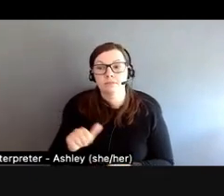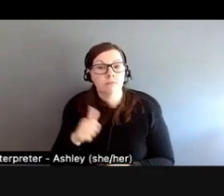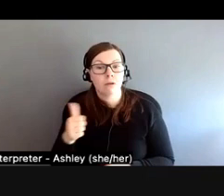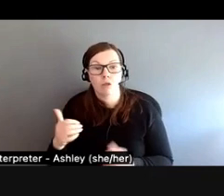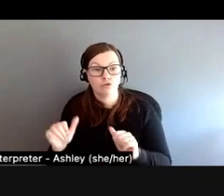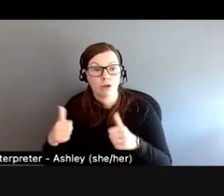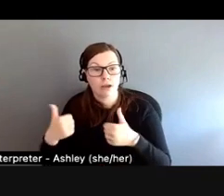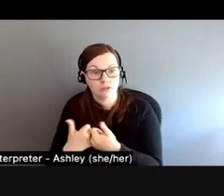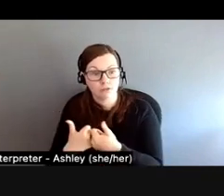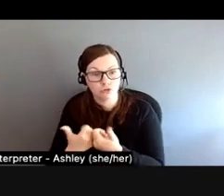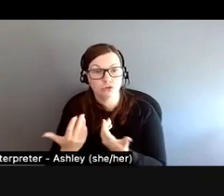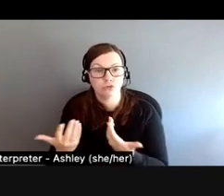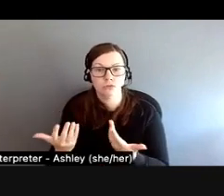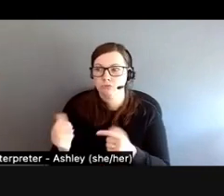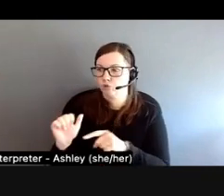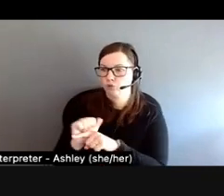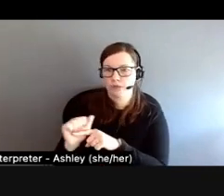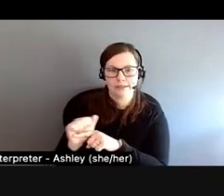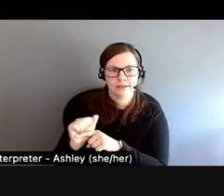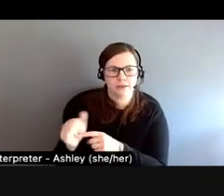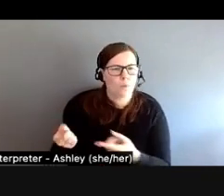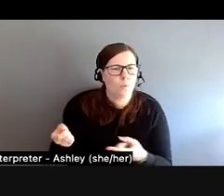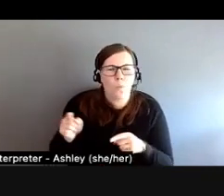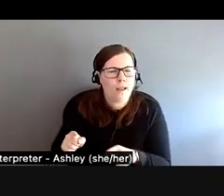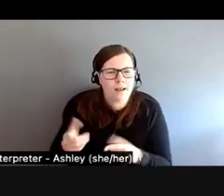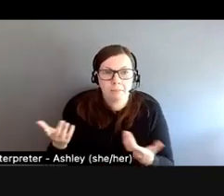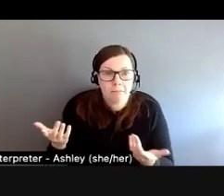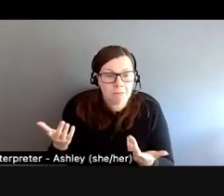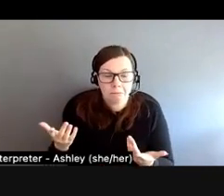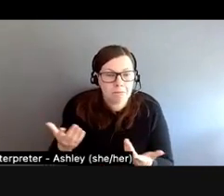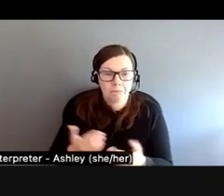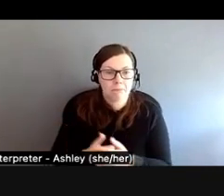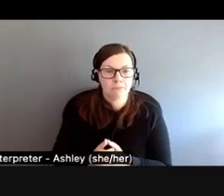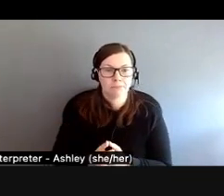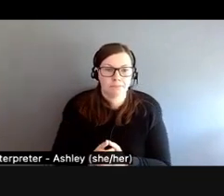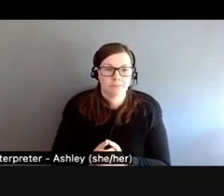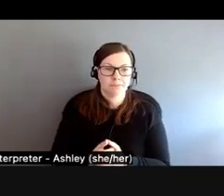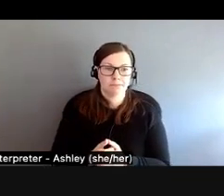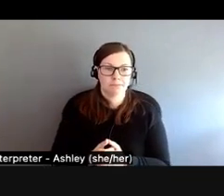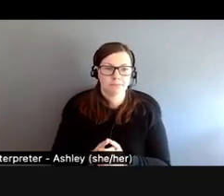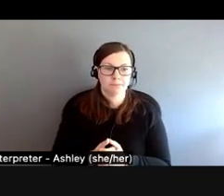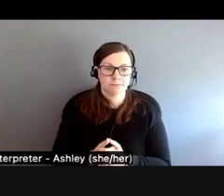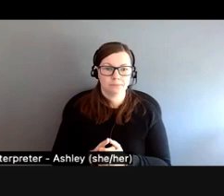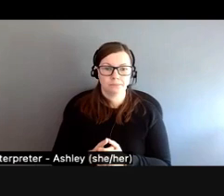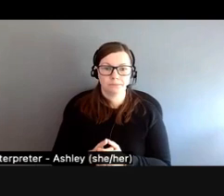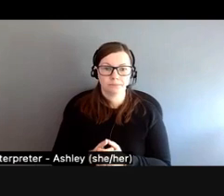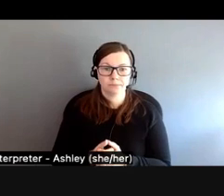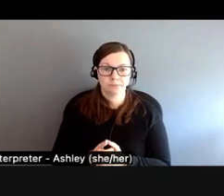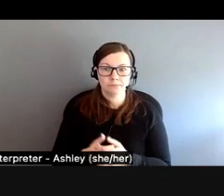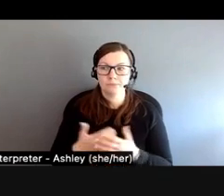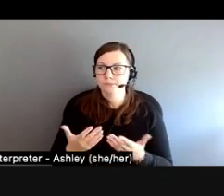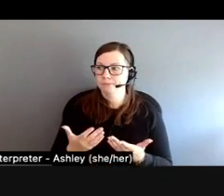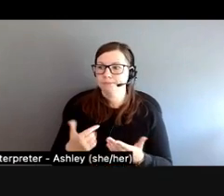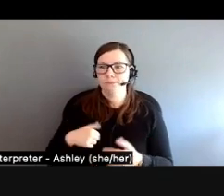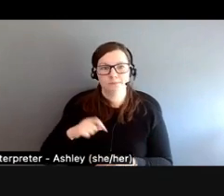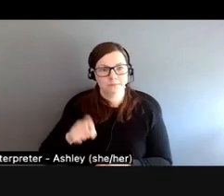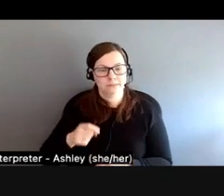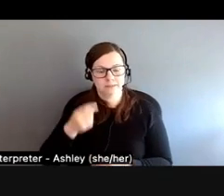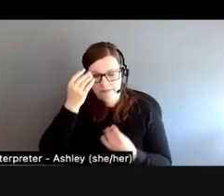How can we strategize in building and planning and running and managing